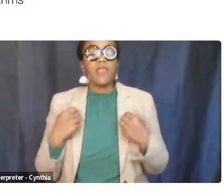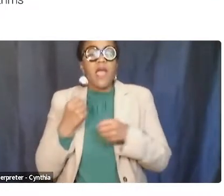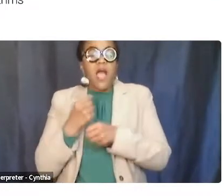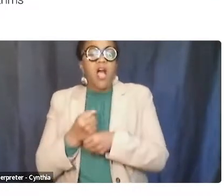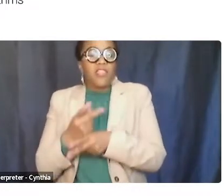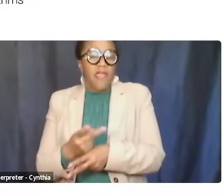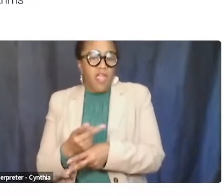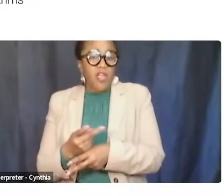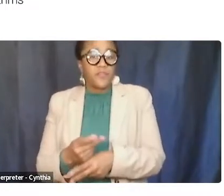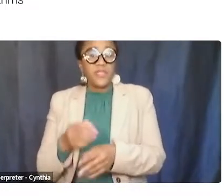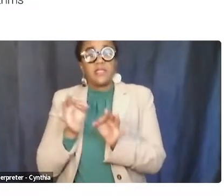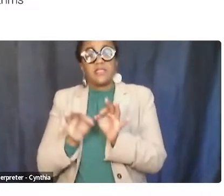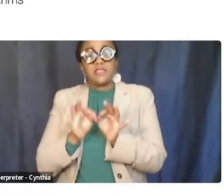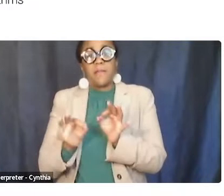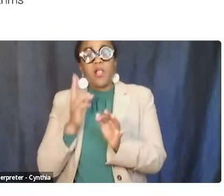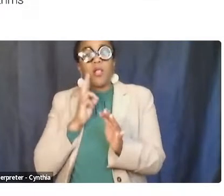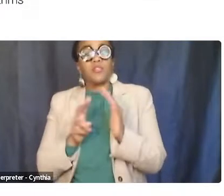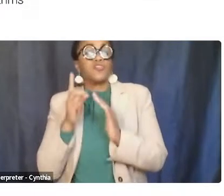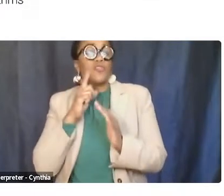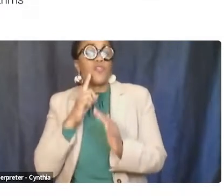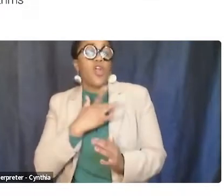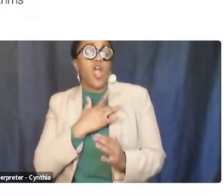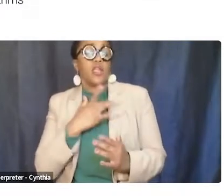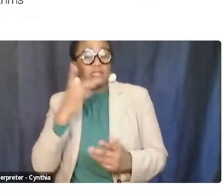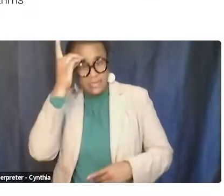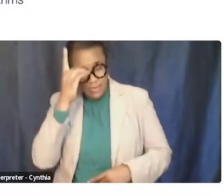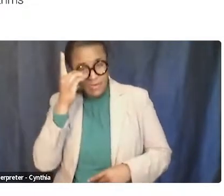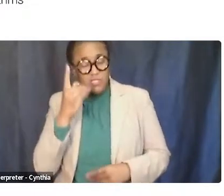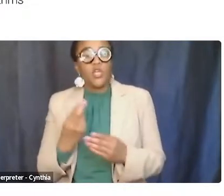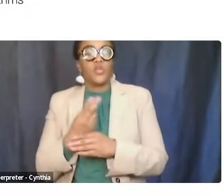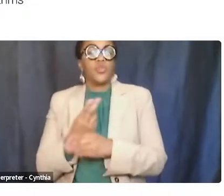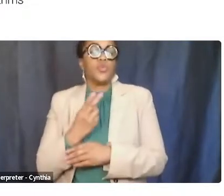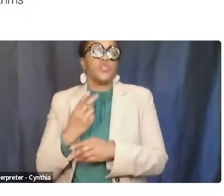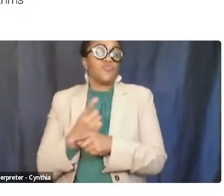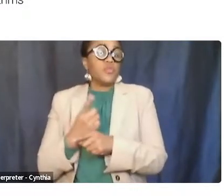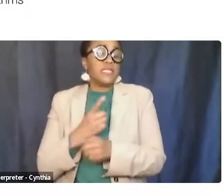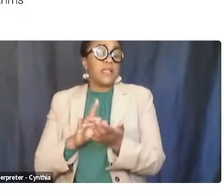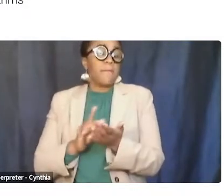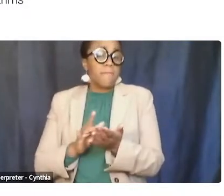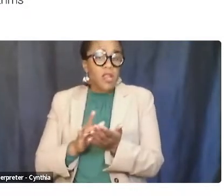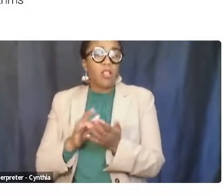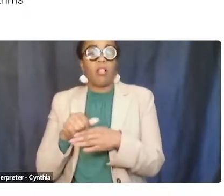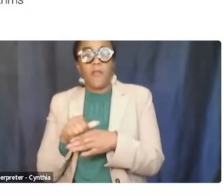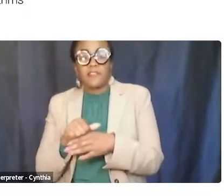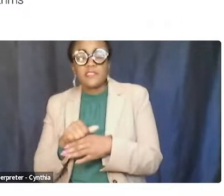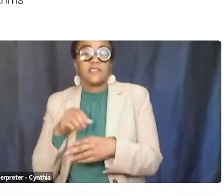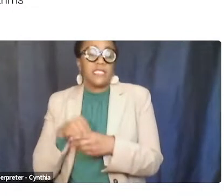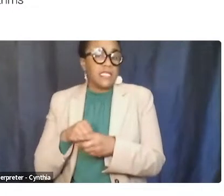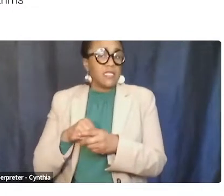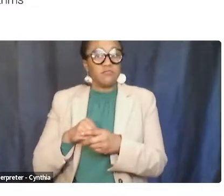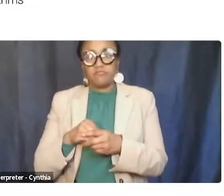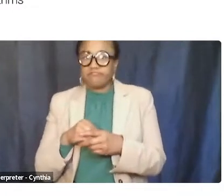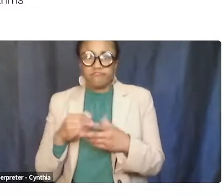demonstrated that simple prediction rules for heart disease, which were used in routine medical practice in industrialized countries for decades,